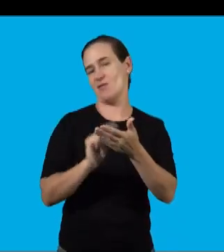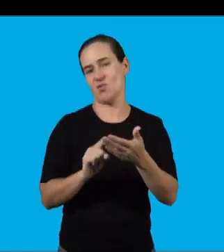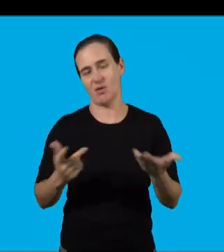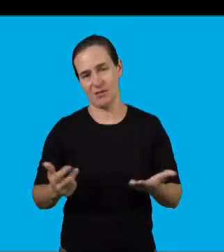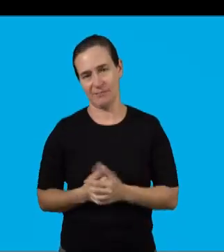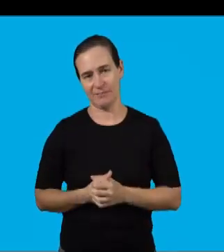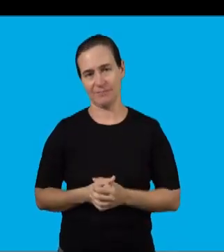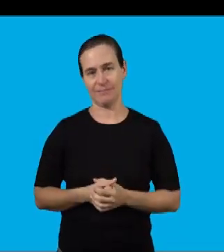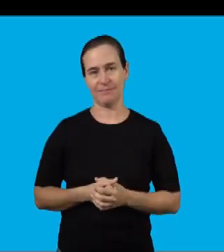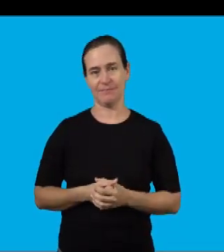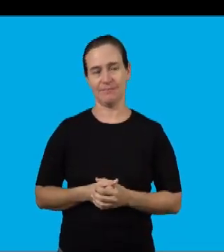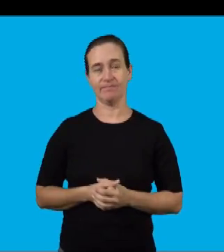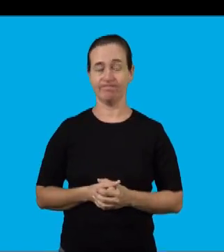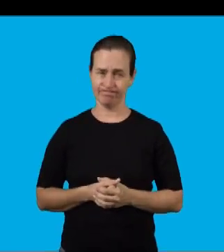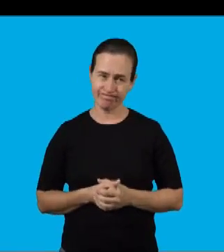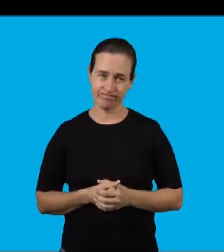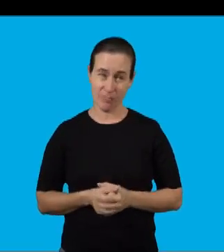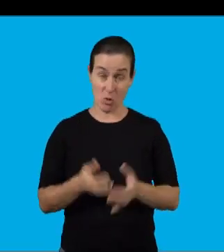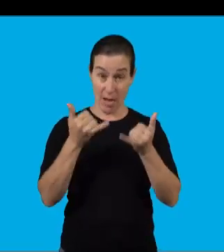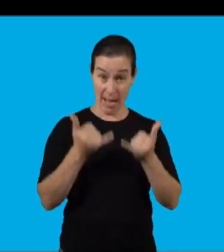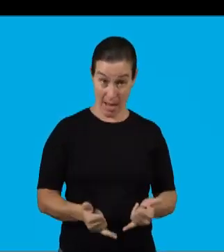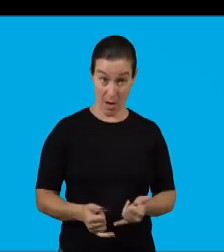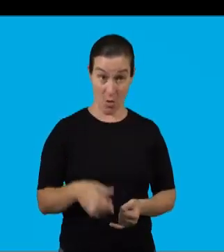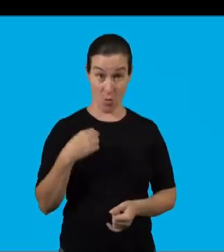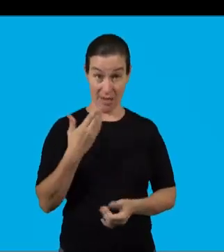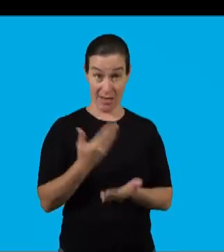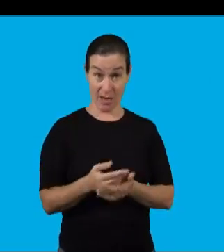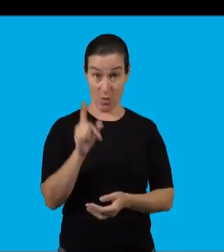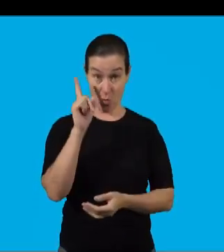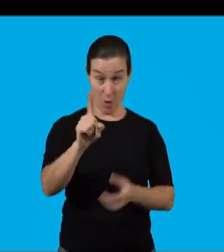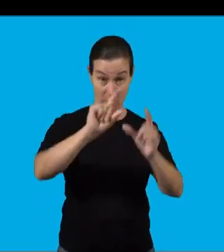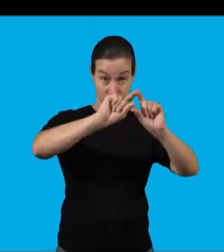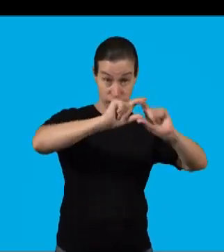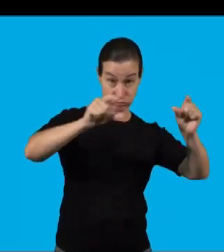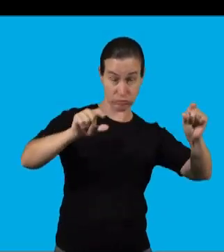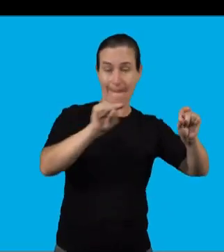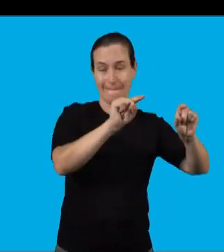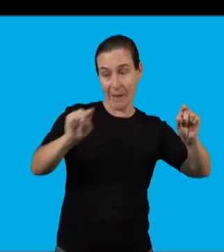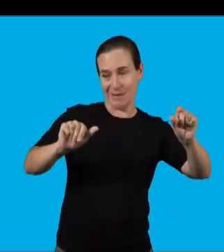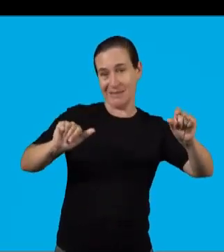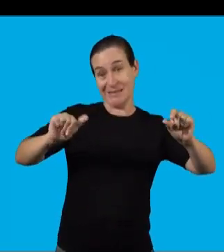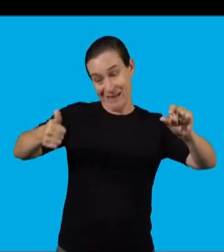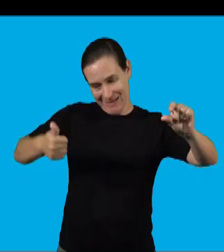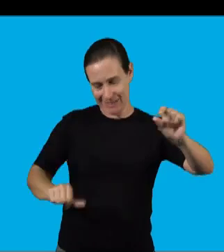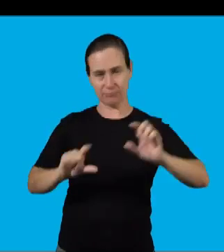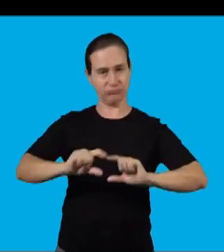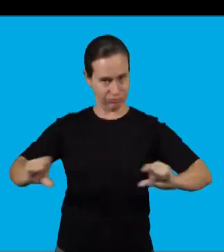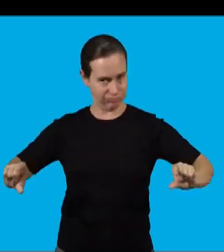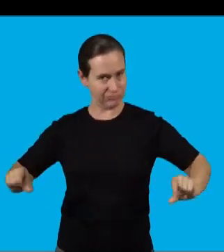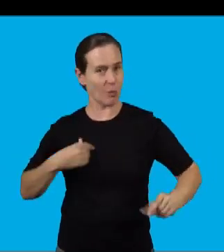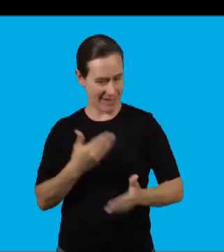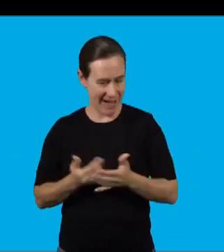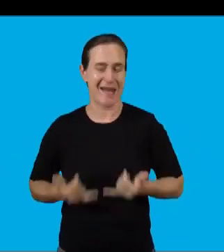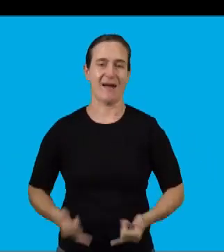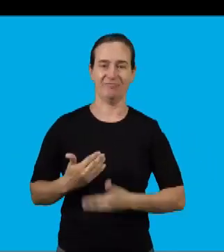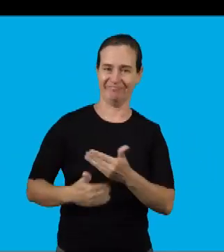formulas. So what is happening here? We are going to subtract one sequence from the other sequence. But what you can